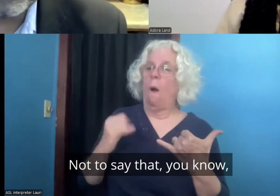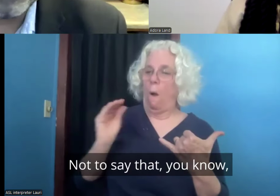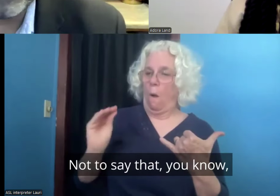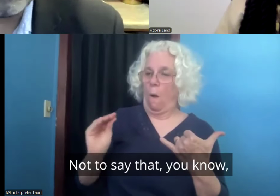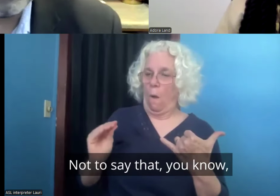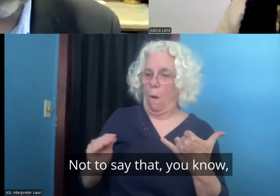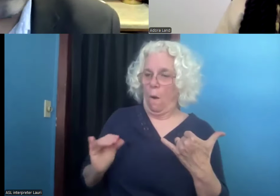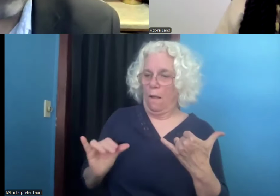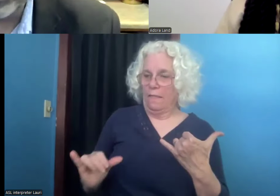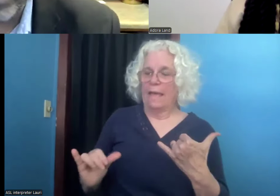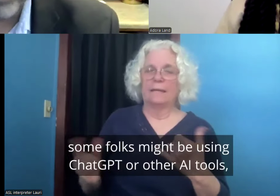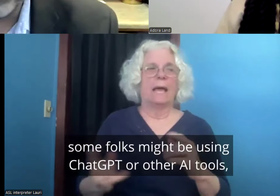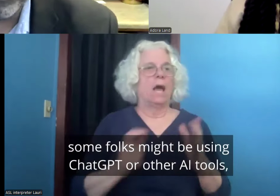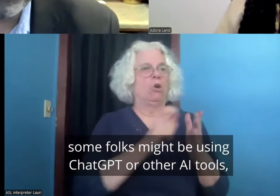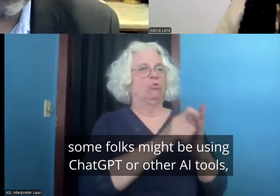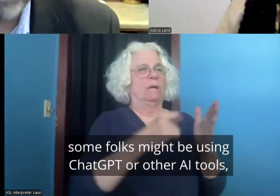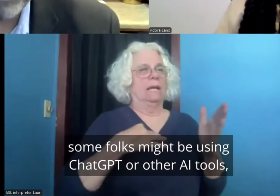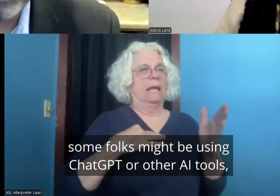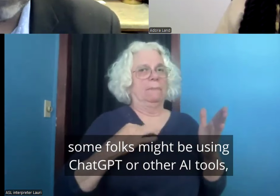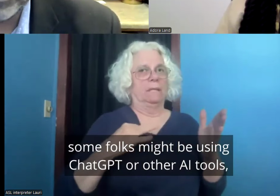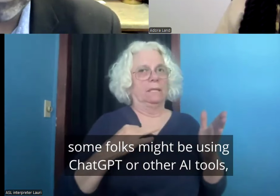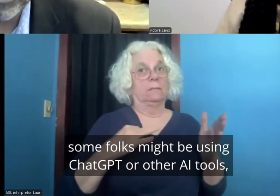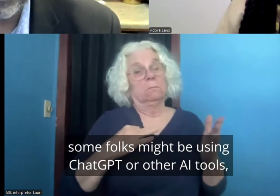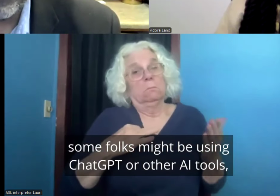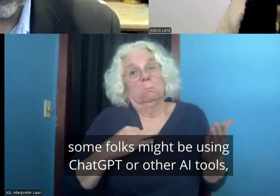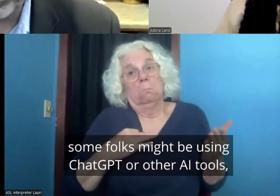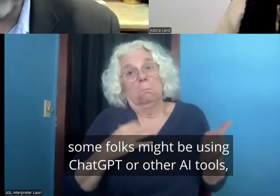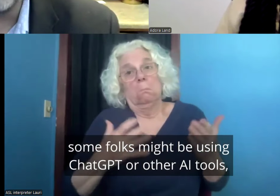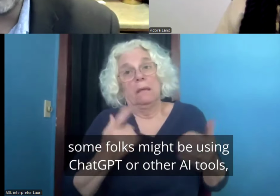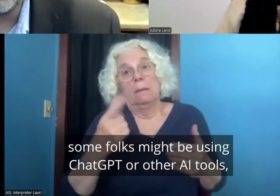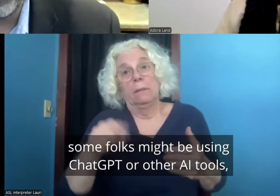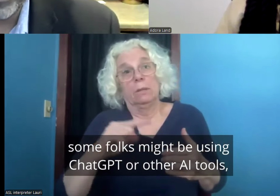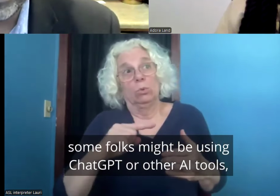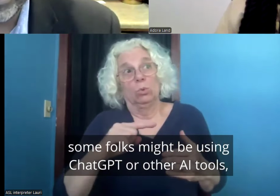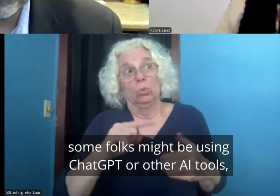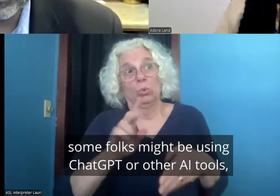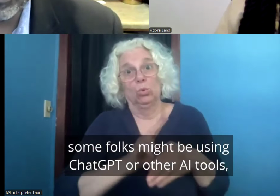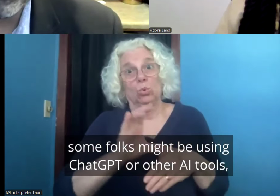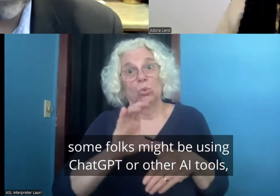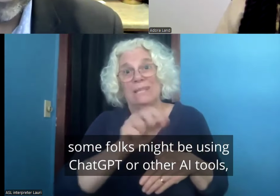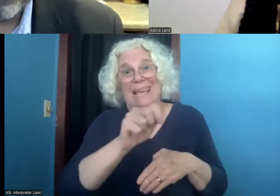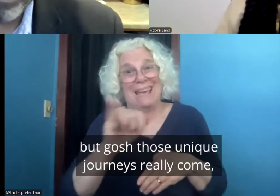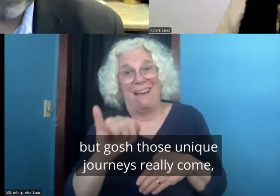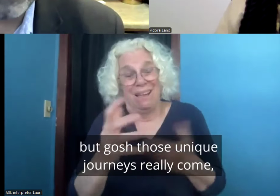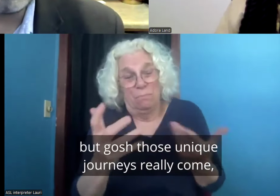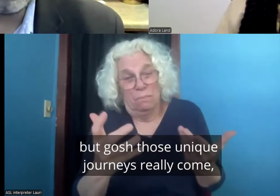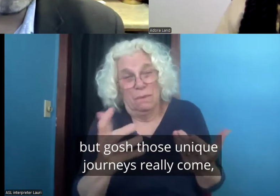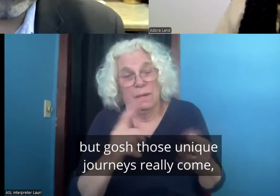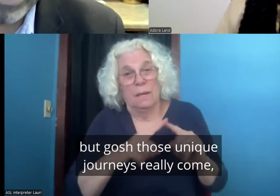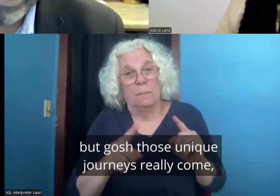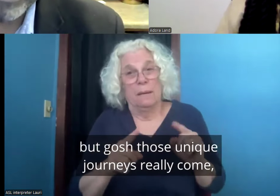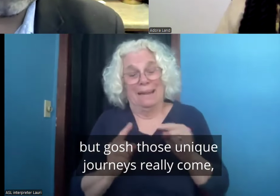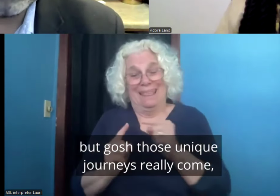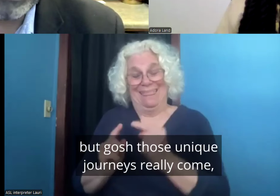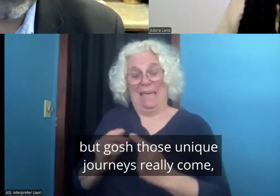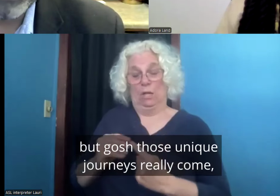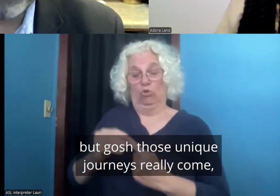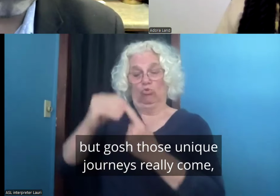to say that some folks might be using Chat GPT or other AI tools, but gosh, those